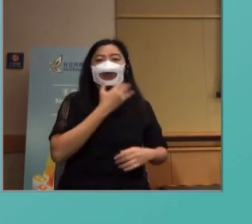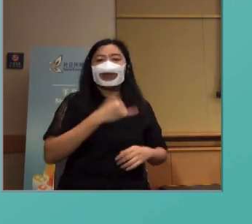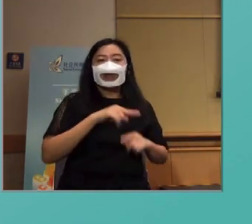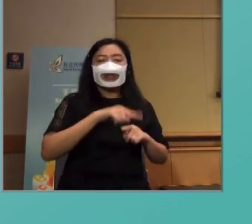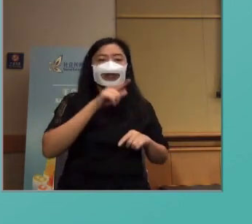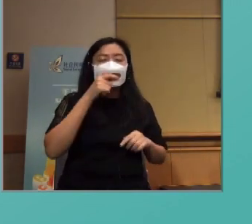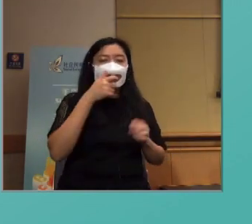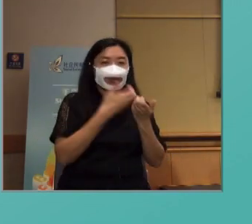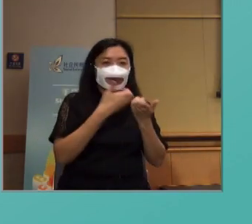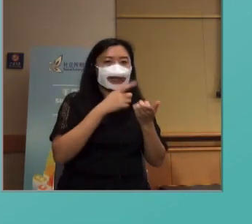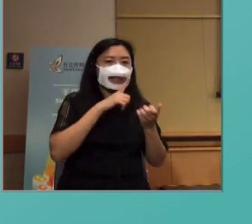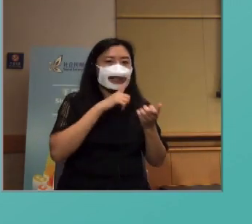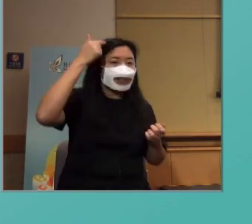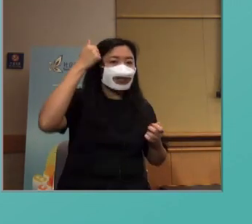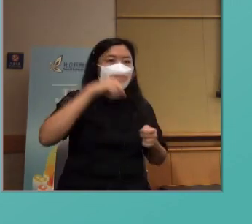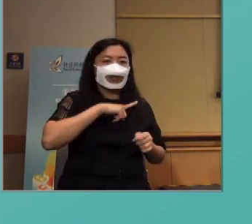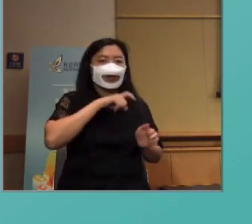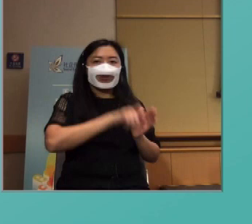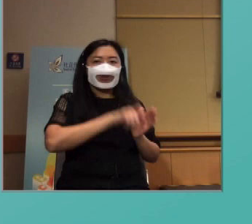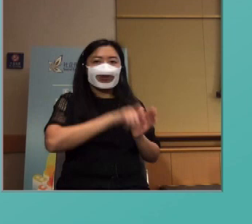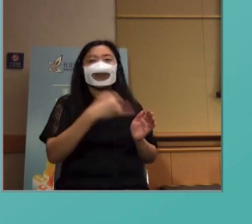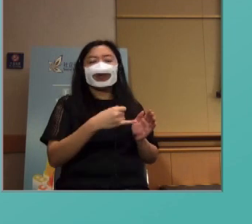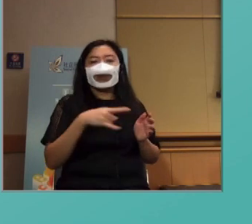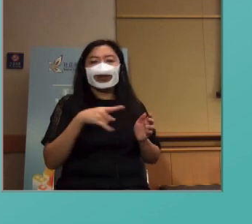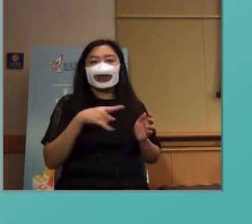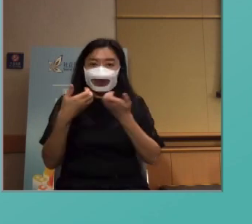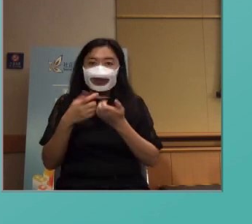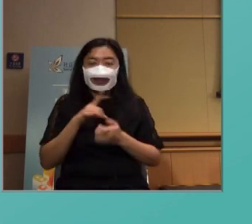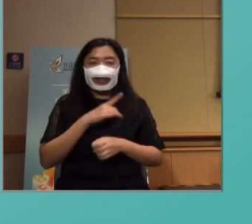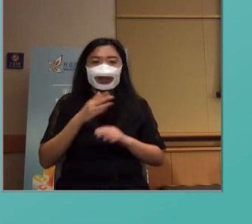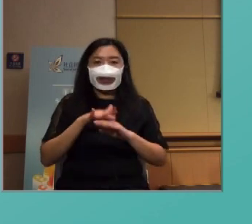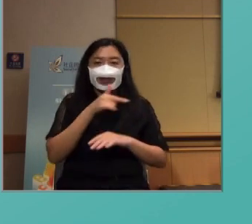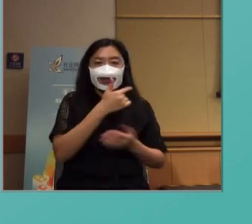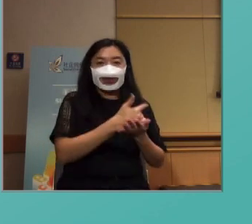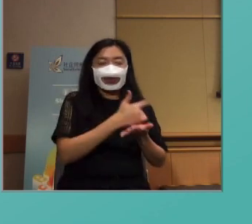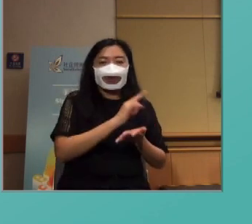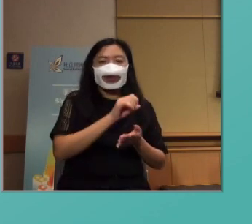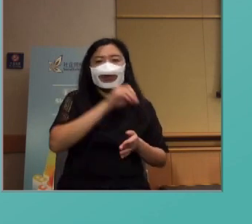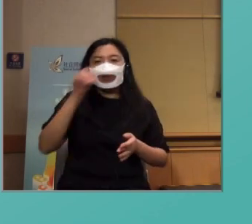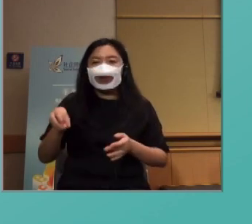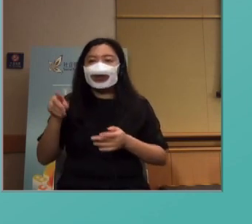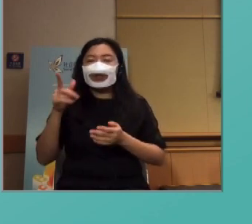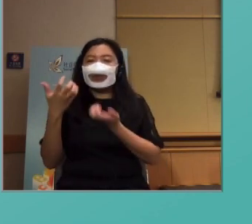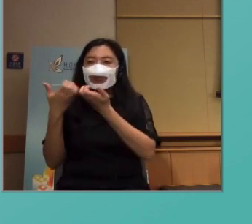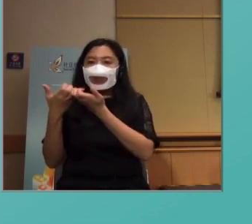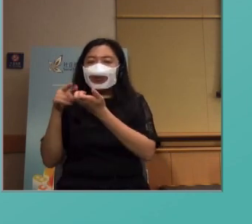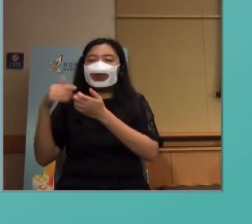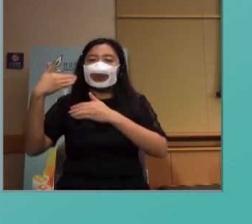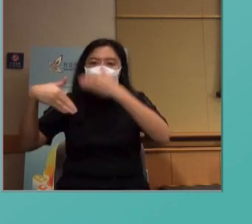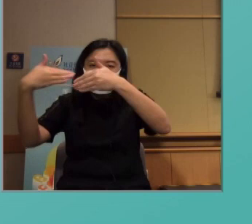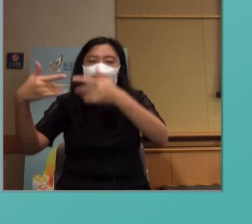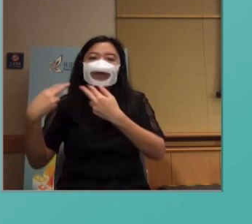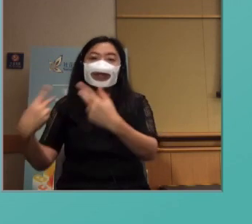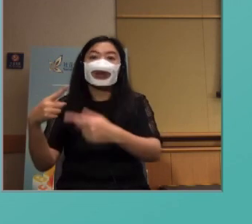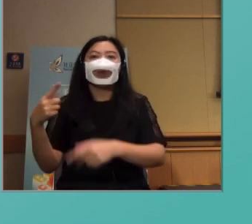not the data in itself that has value, it's what the data can make. And that basically, today with blockchain, can be one that we can own, but